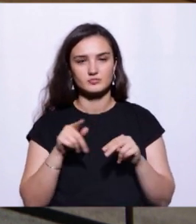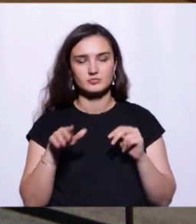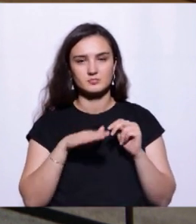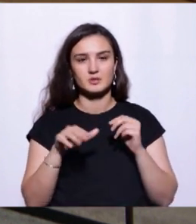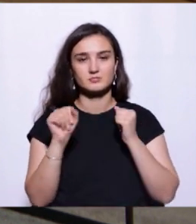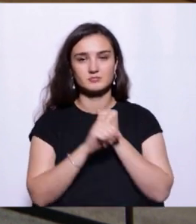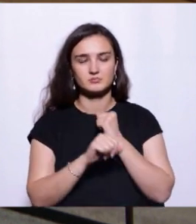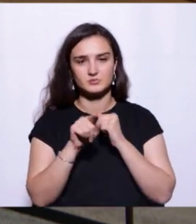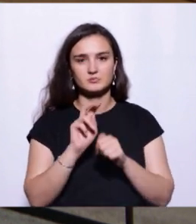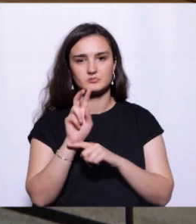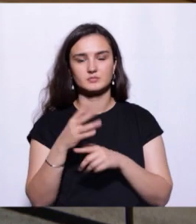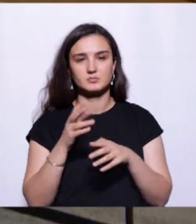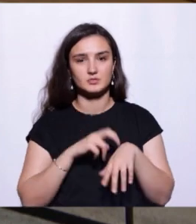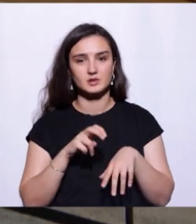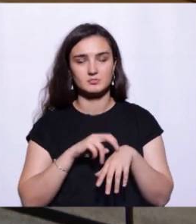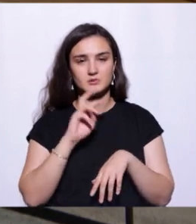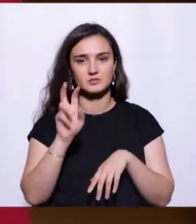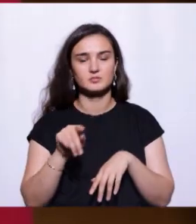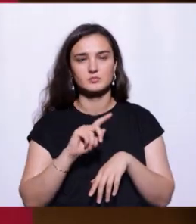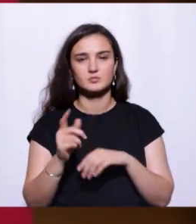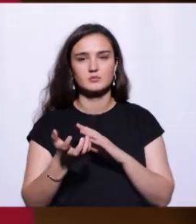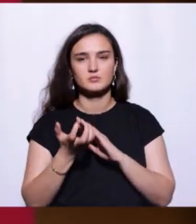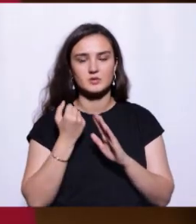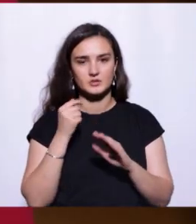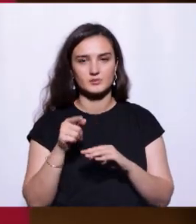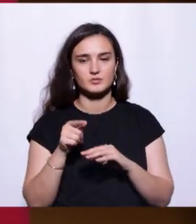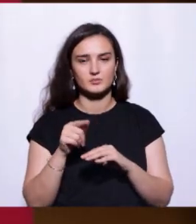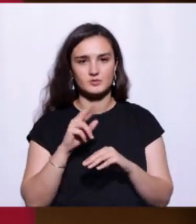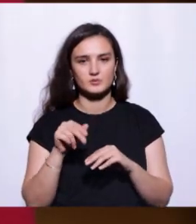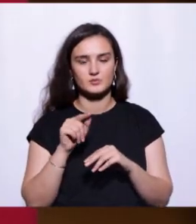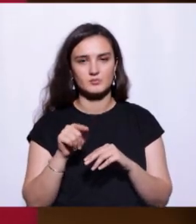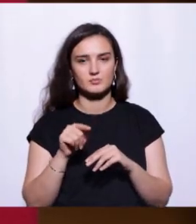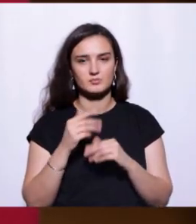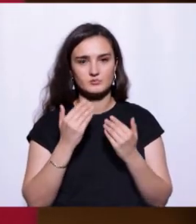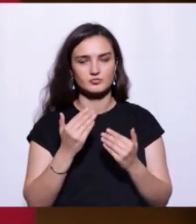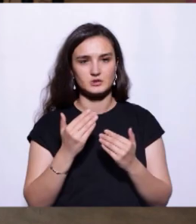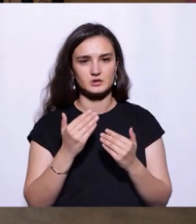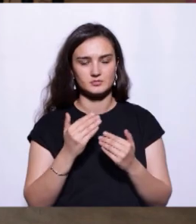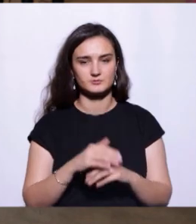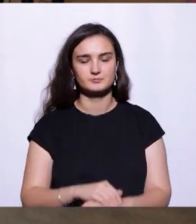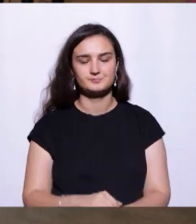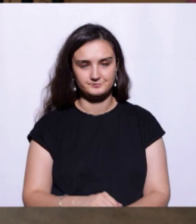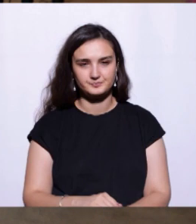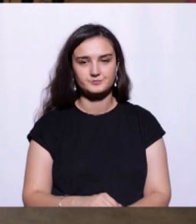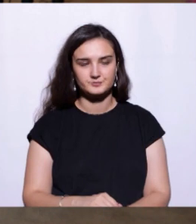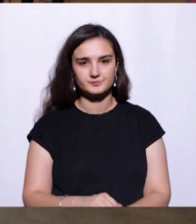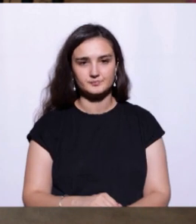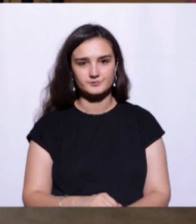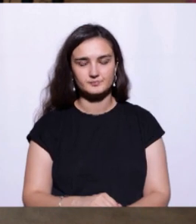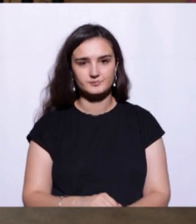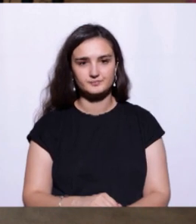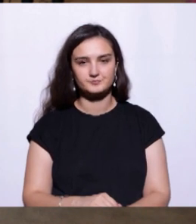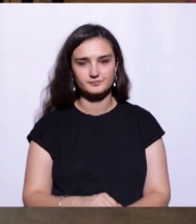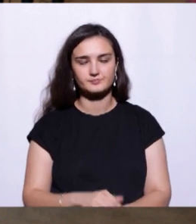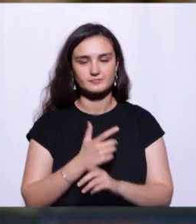leg, you would go to doctor to take the x-ray to locate your injury. Exactly, Miss Sophie. It